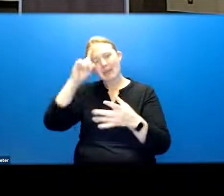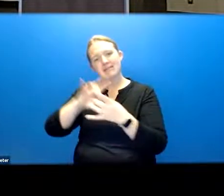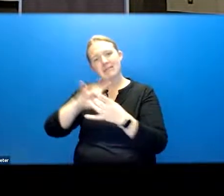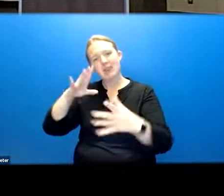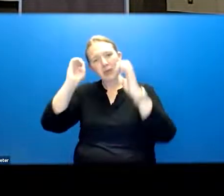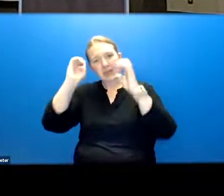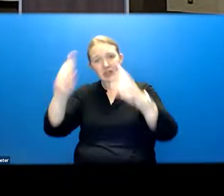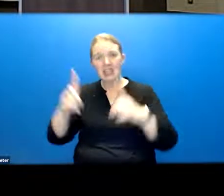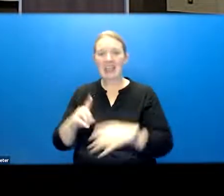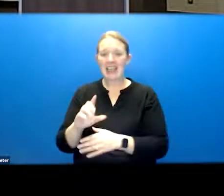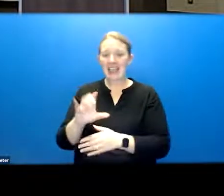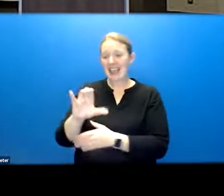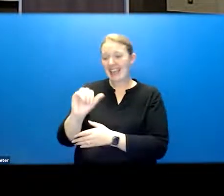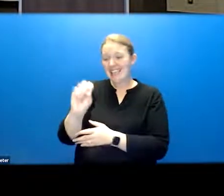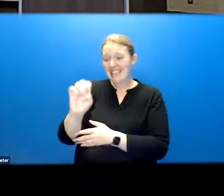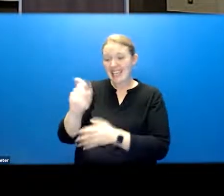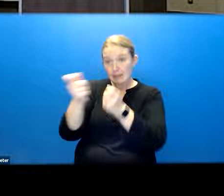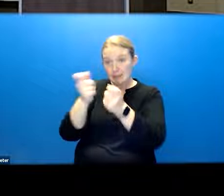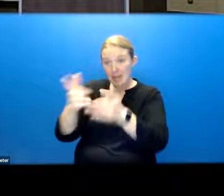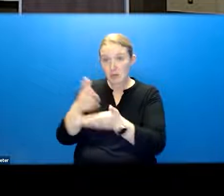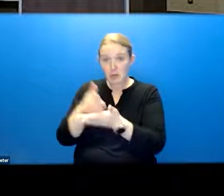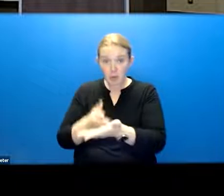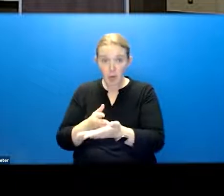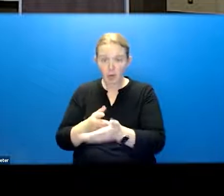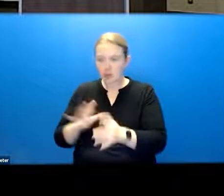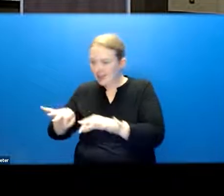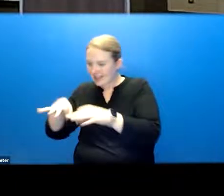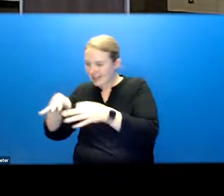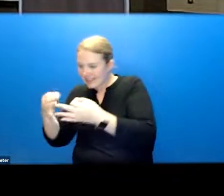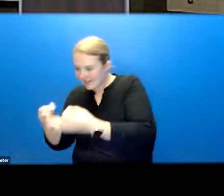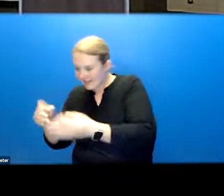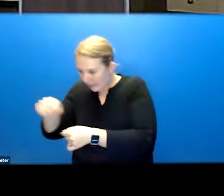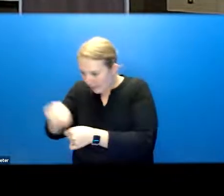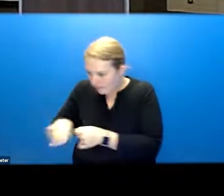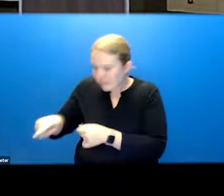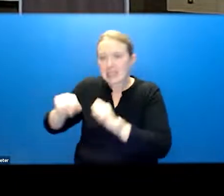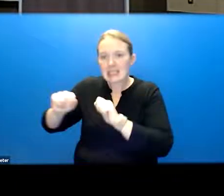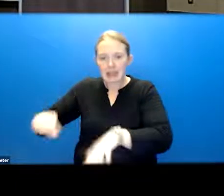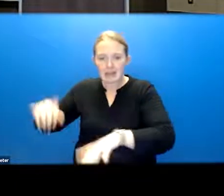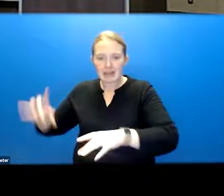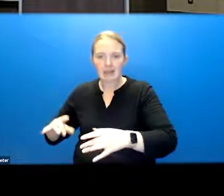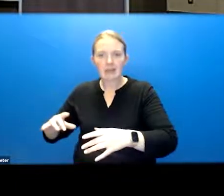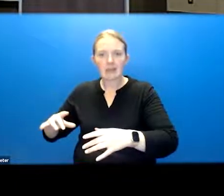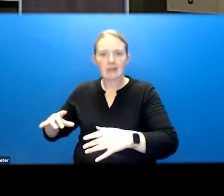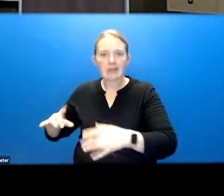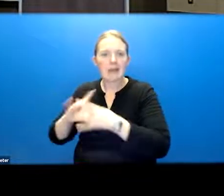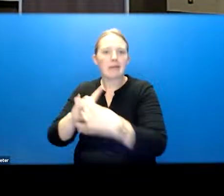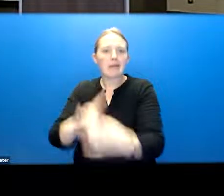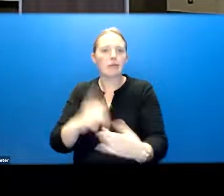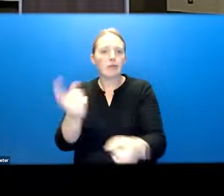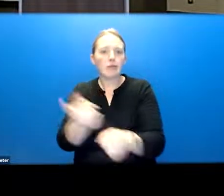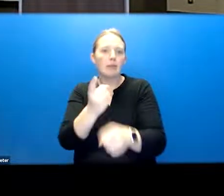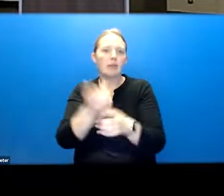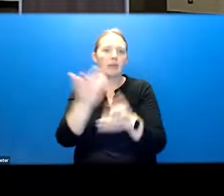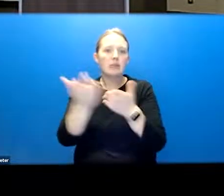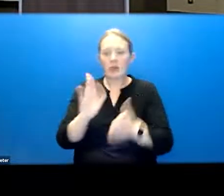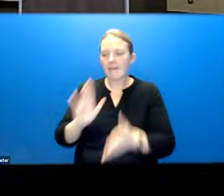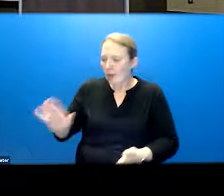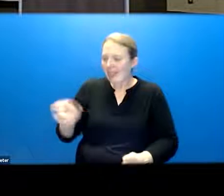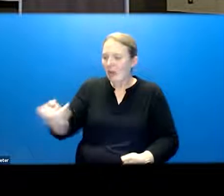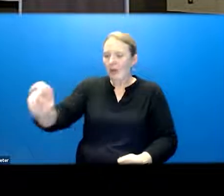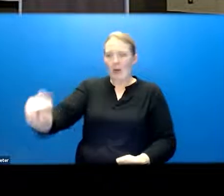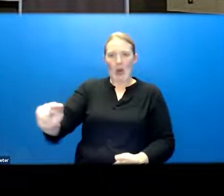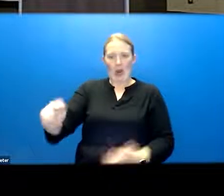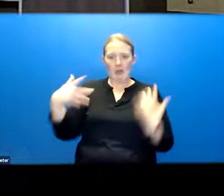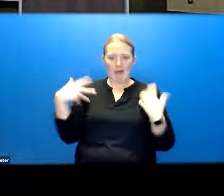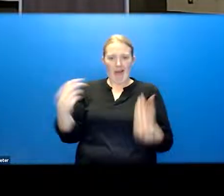management portion of it, being able to connect family members to the appropriate services that they need for their own well-being